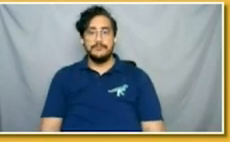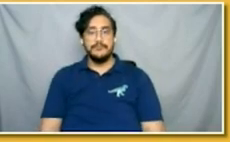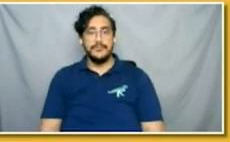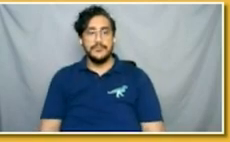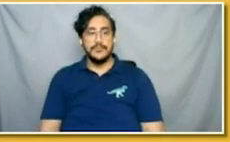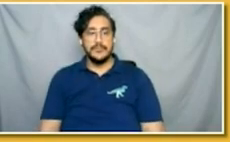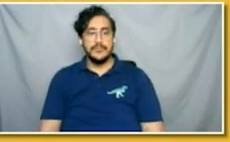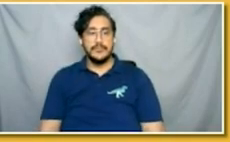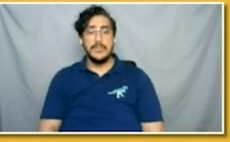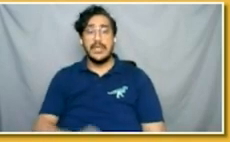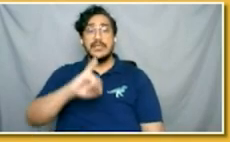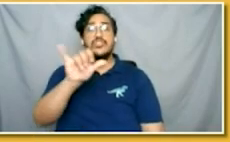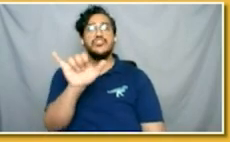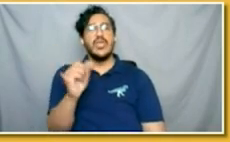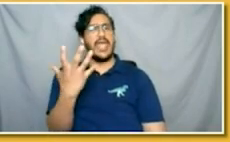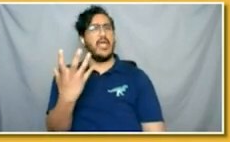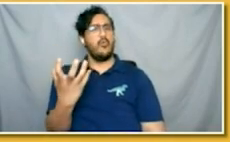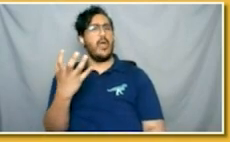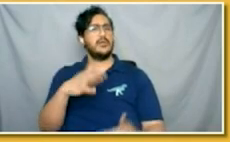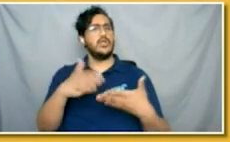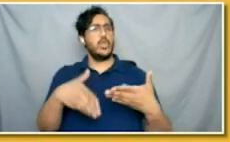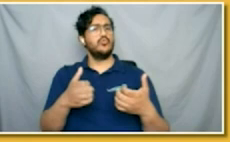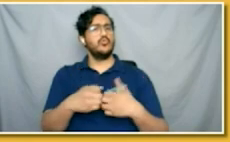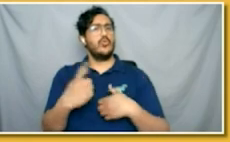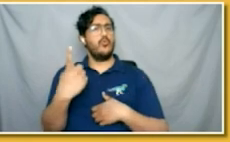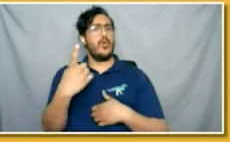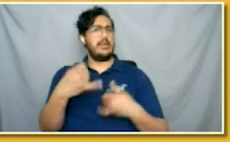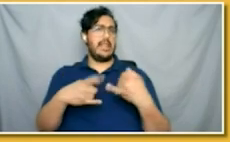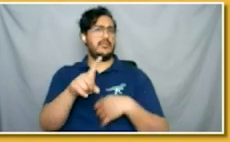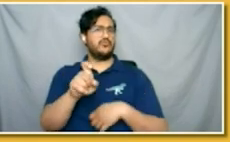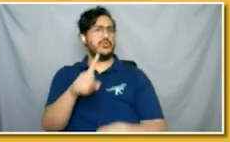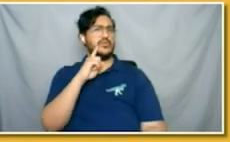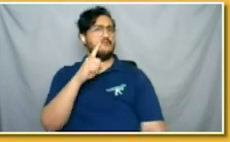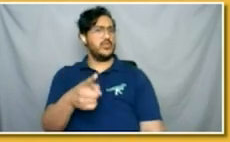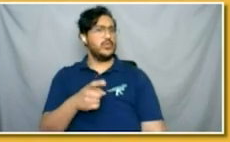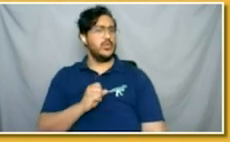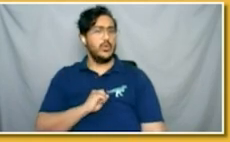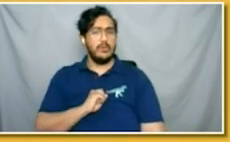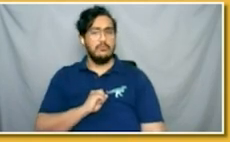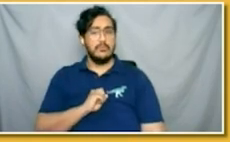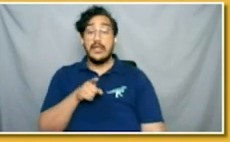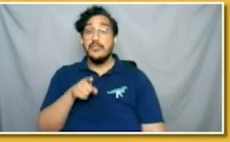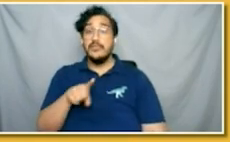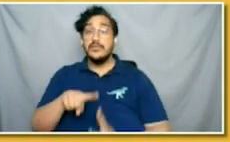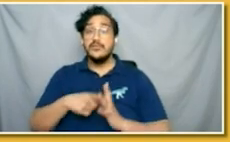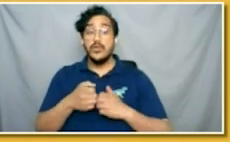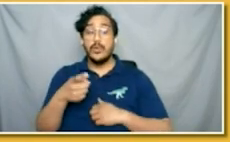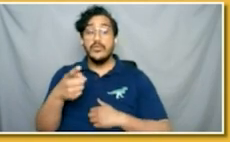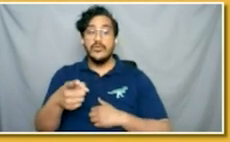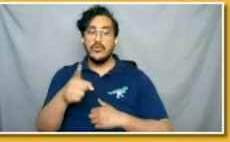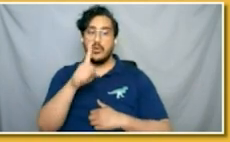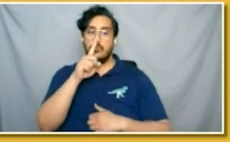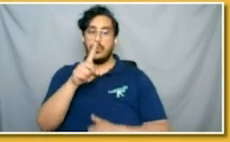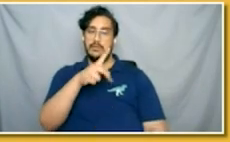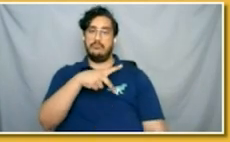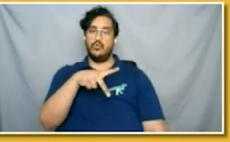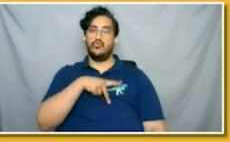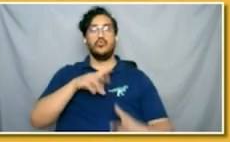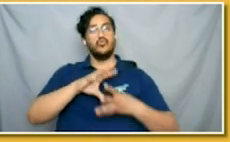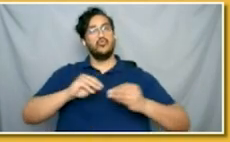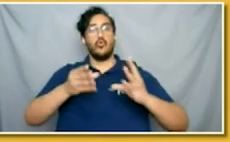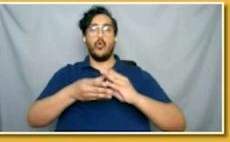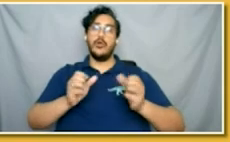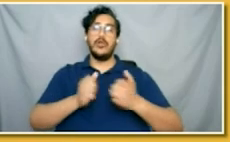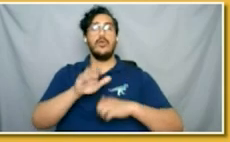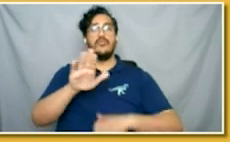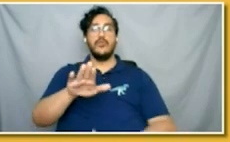close this out with one final question for you. This all started with you as a very personal story with your father as a